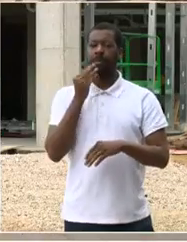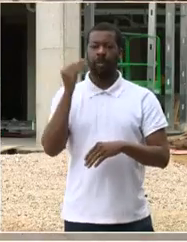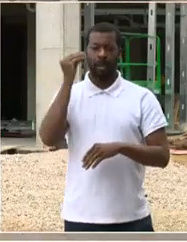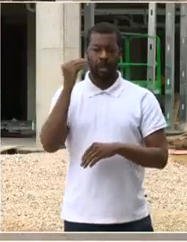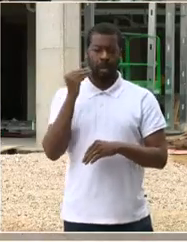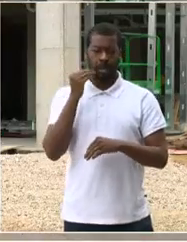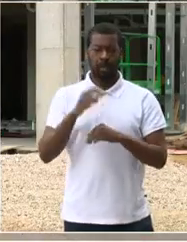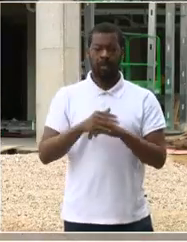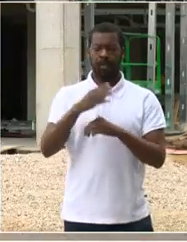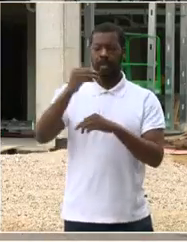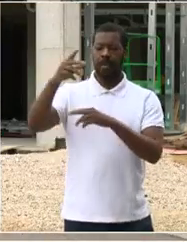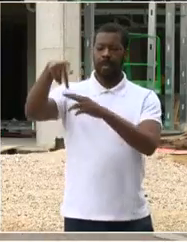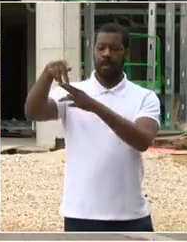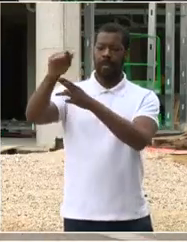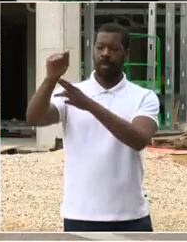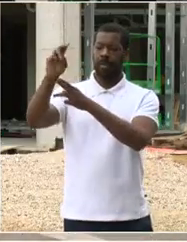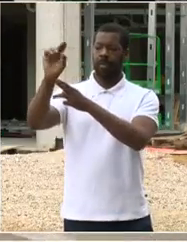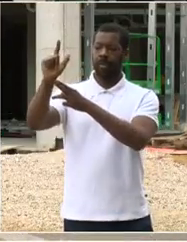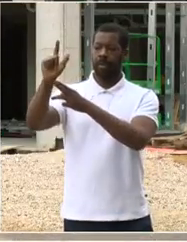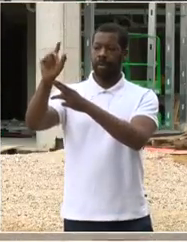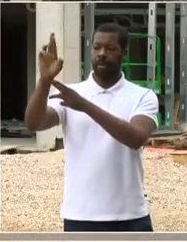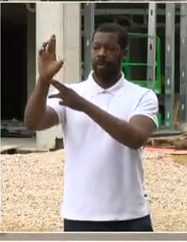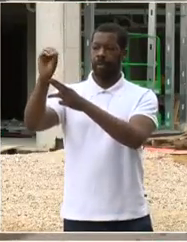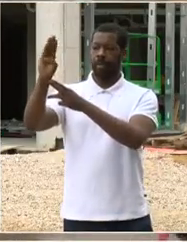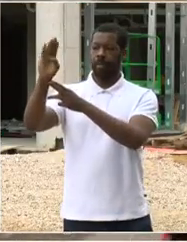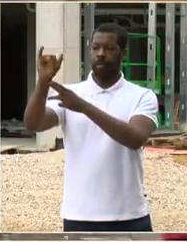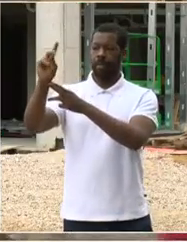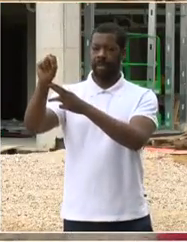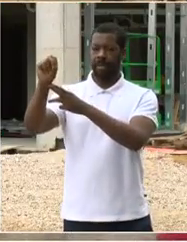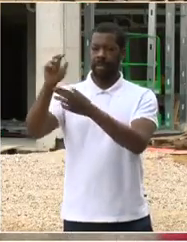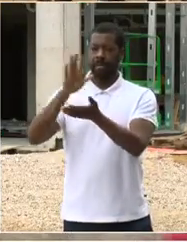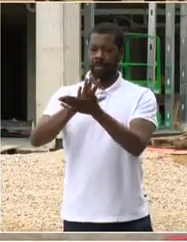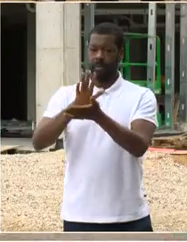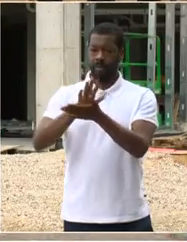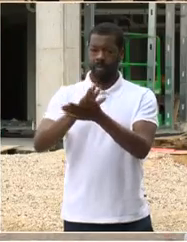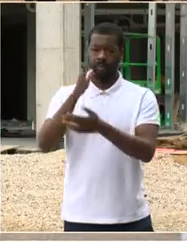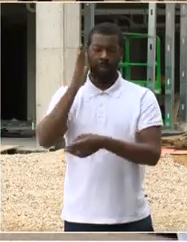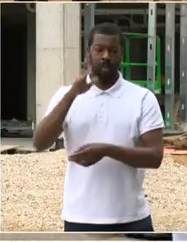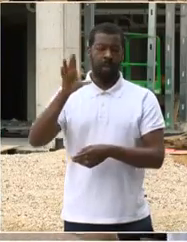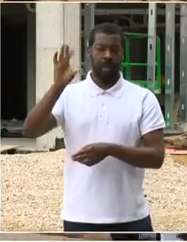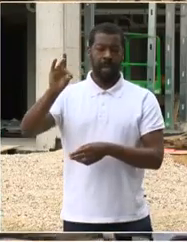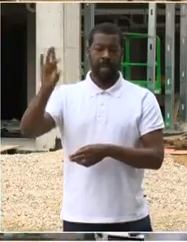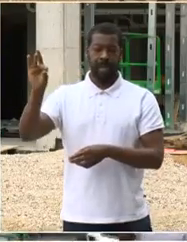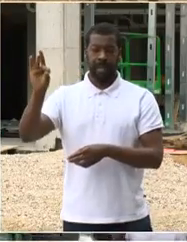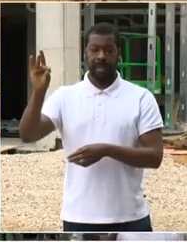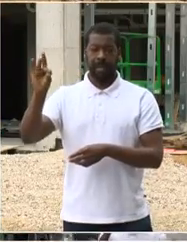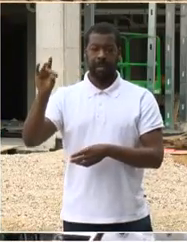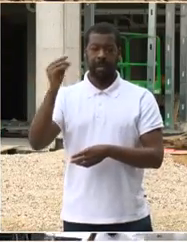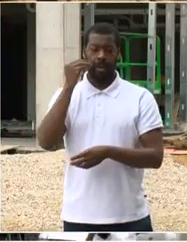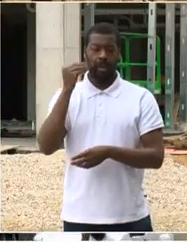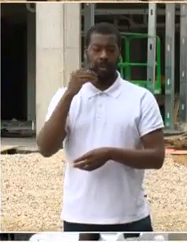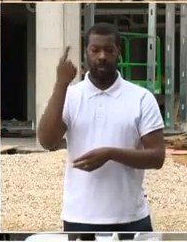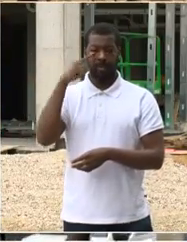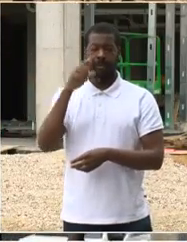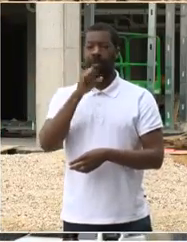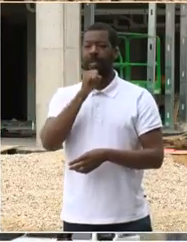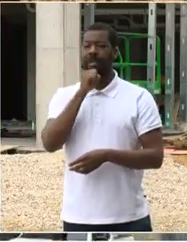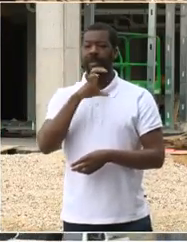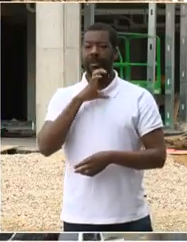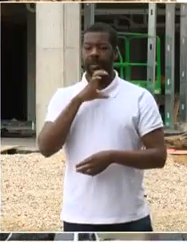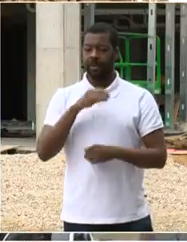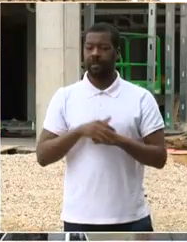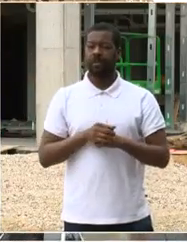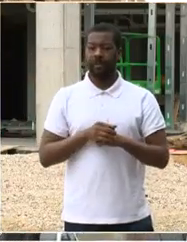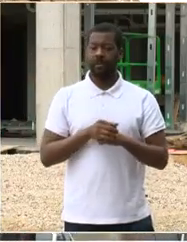Paul Robeson School. The new development will have 88 units for seniors, affordable units.